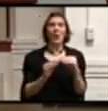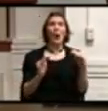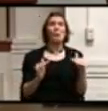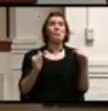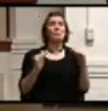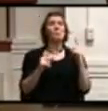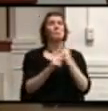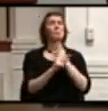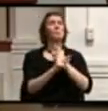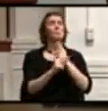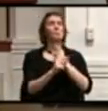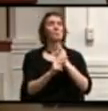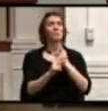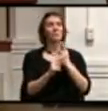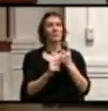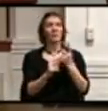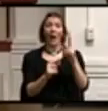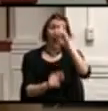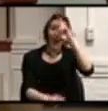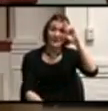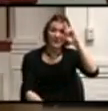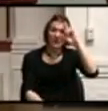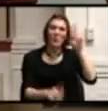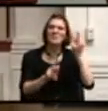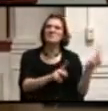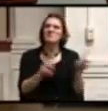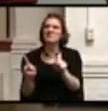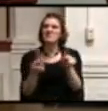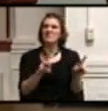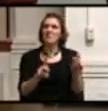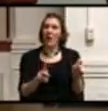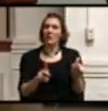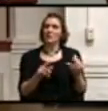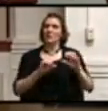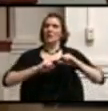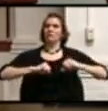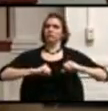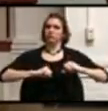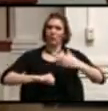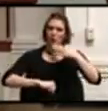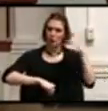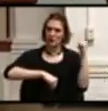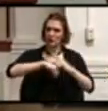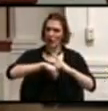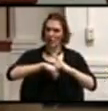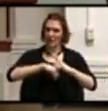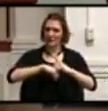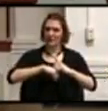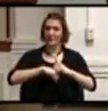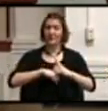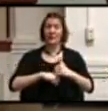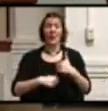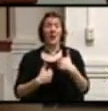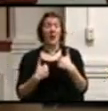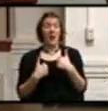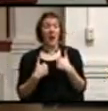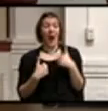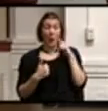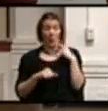building, but a hospital, for example, would be in a similar category. So whatever we would typically